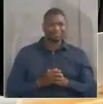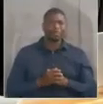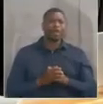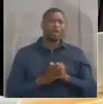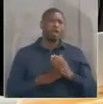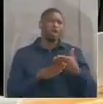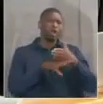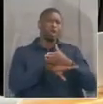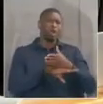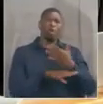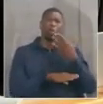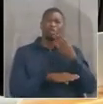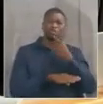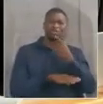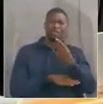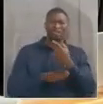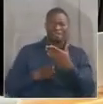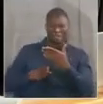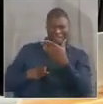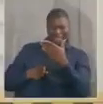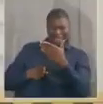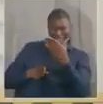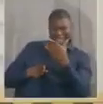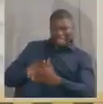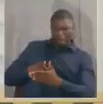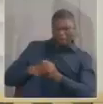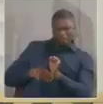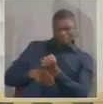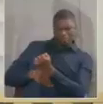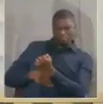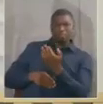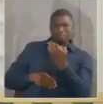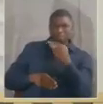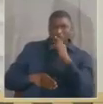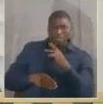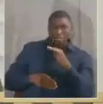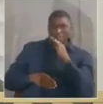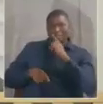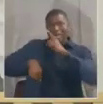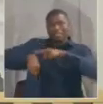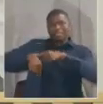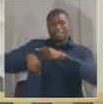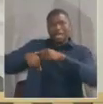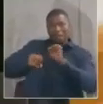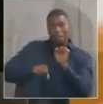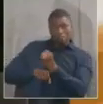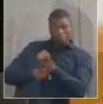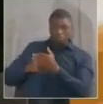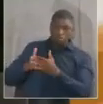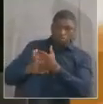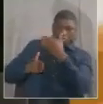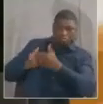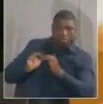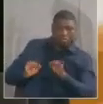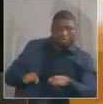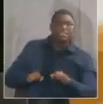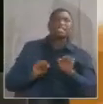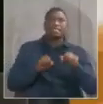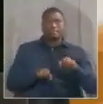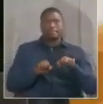General, when you say end of deployment, you mean the end of the authorized period? Yes, Commissioners.